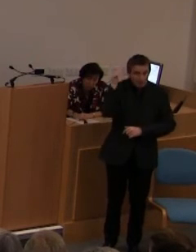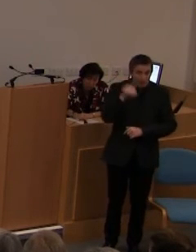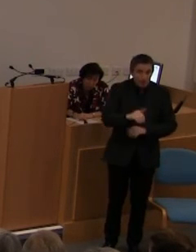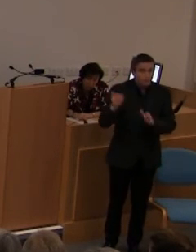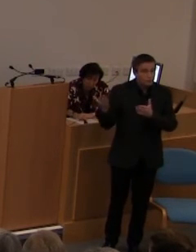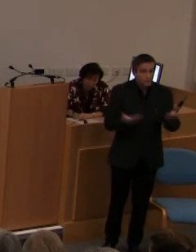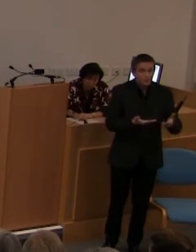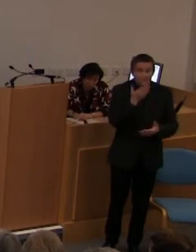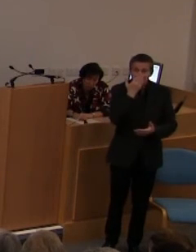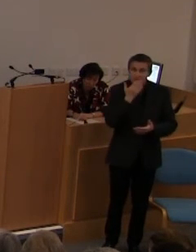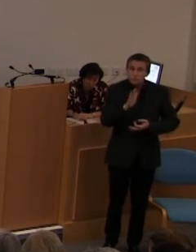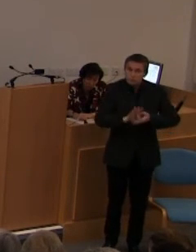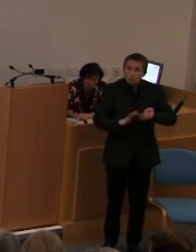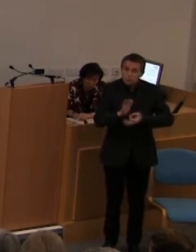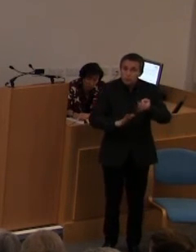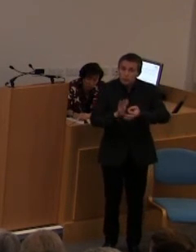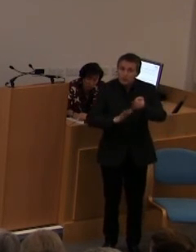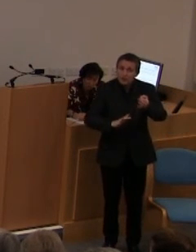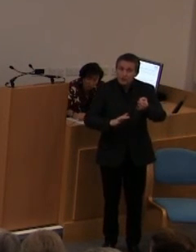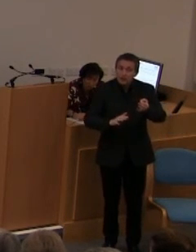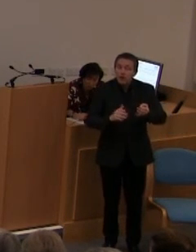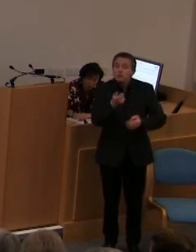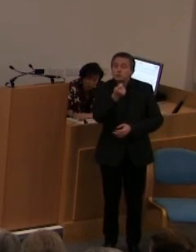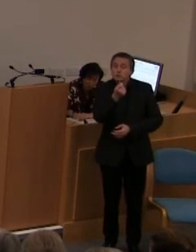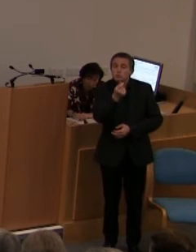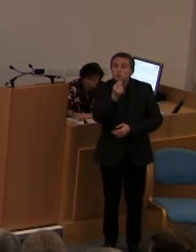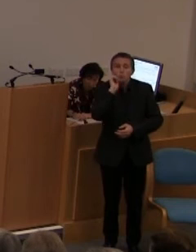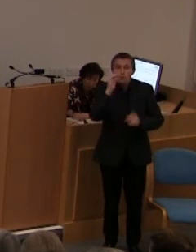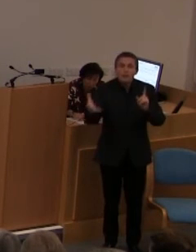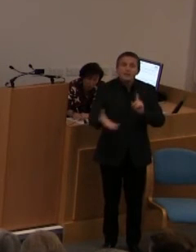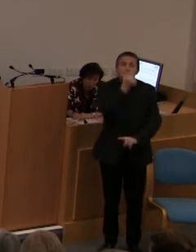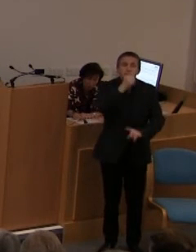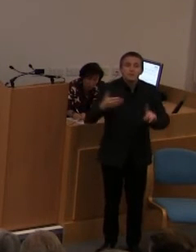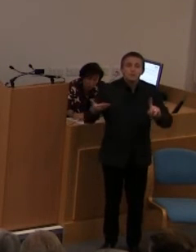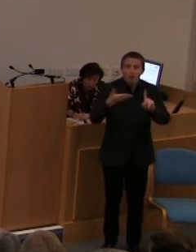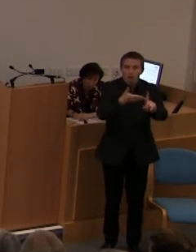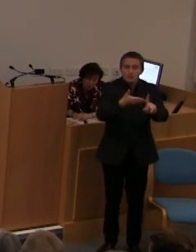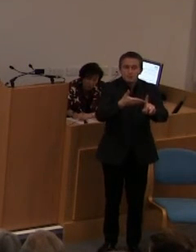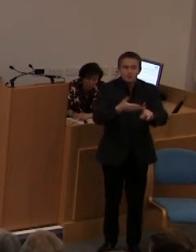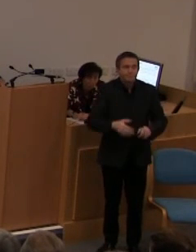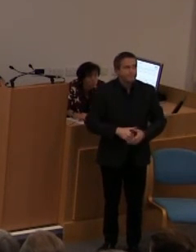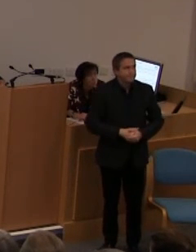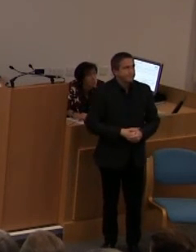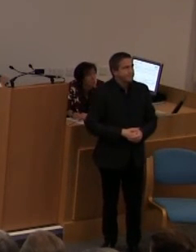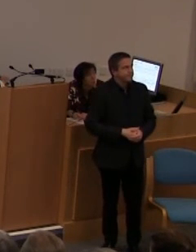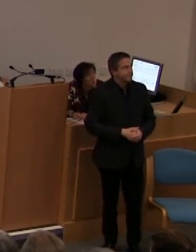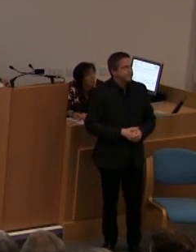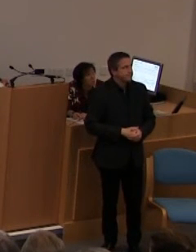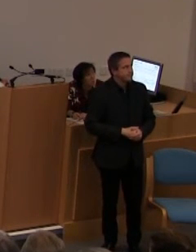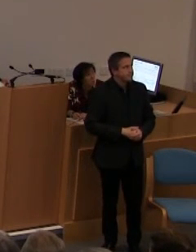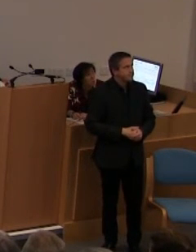and the changes that we've actually made, we will very soon get within target on that. So I can give that